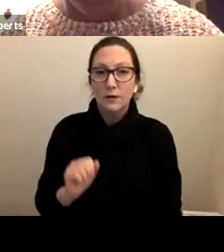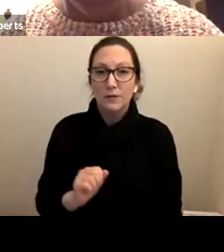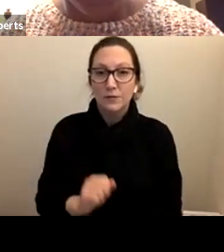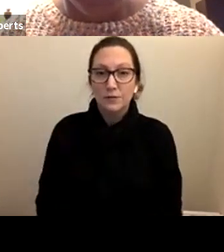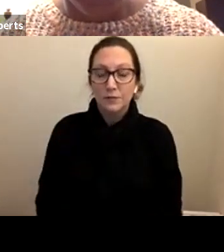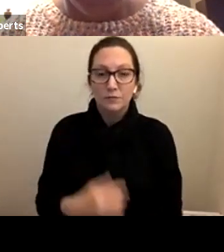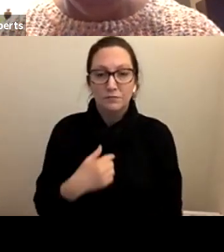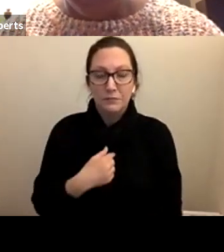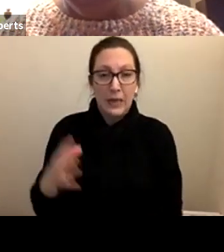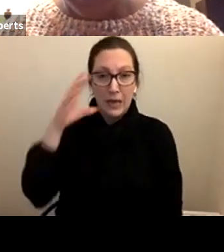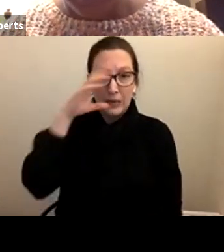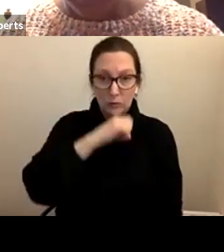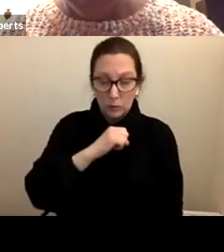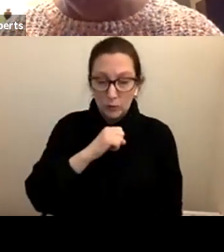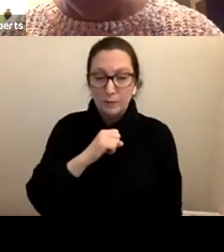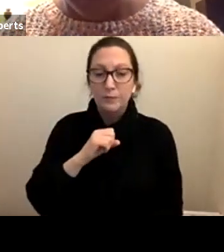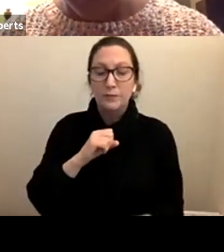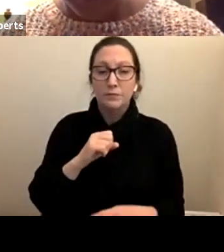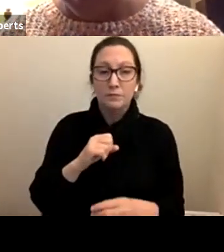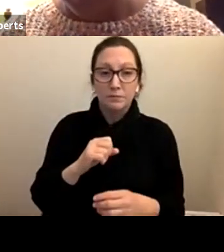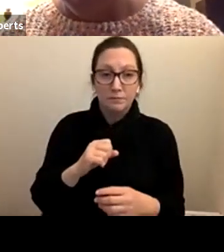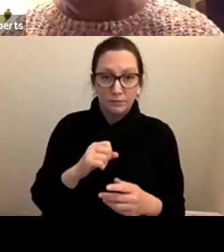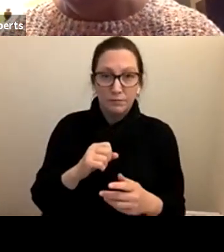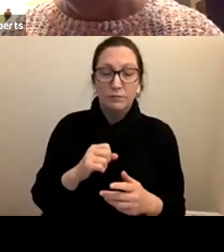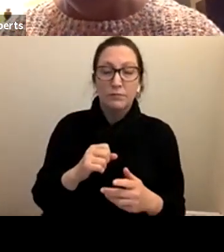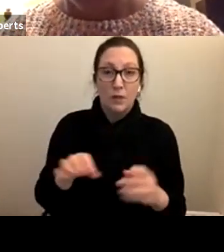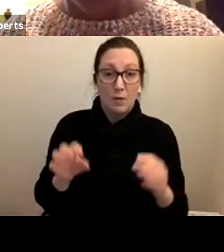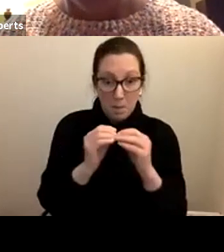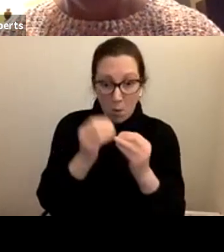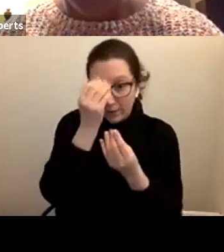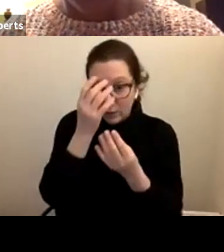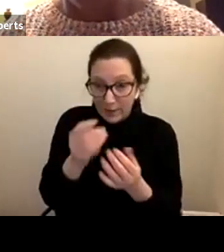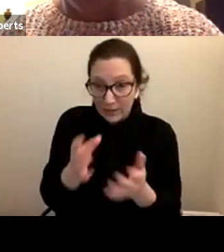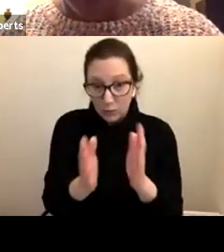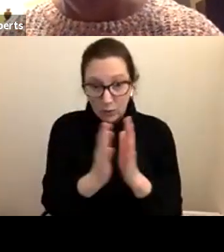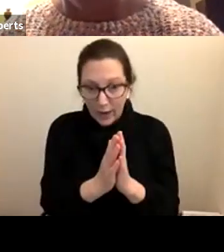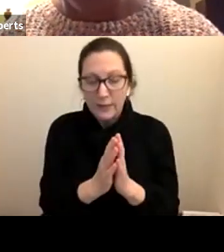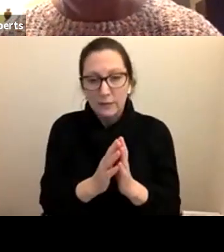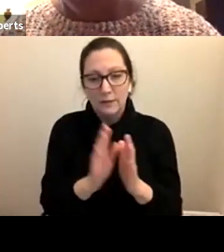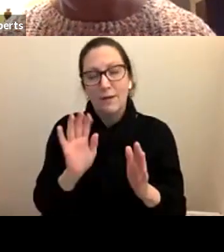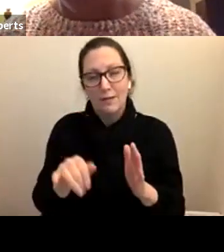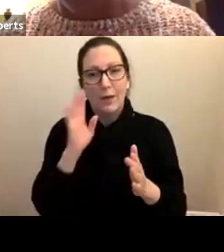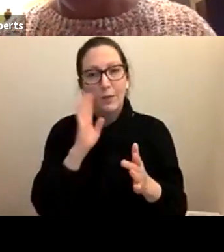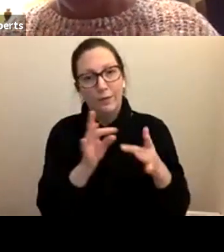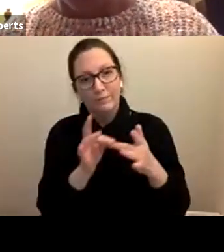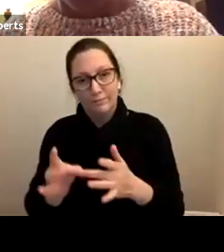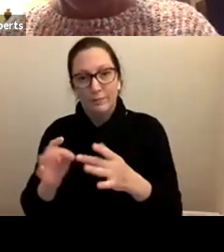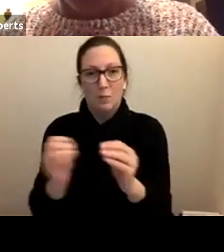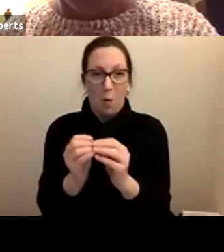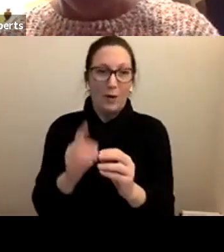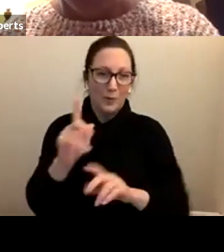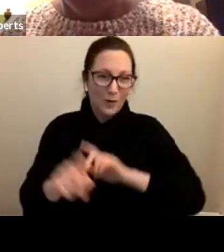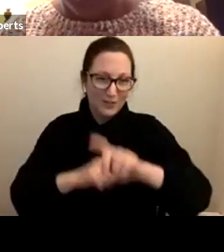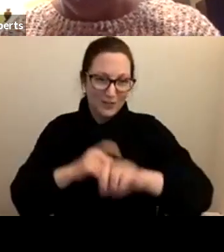as we see some of the additional data that's been requested, there will be additional questions that are raised. And,